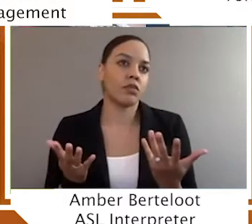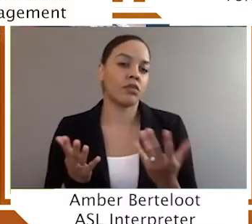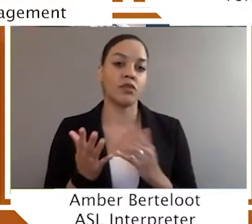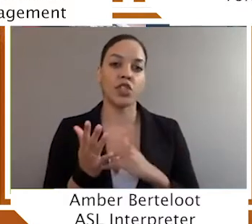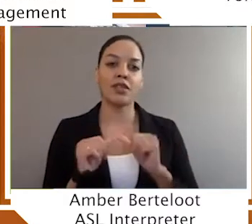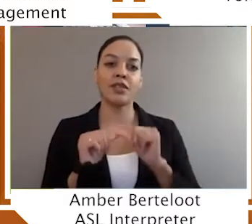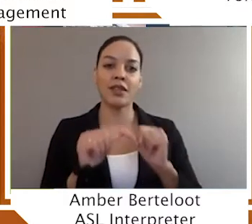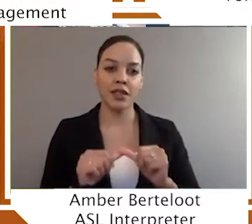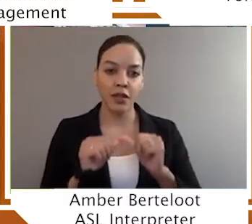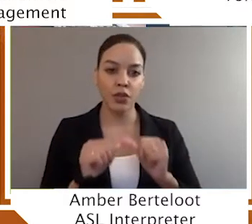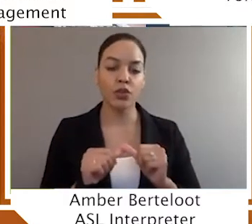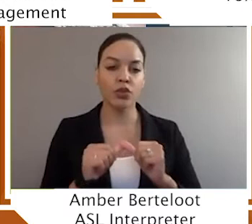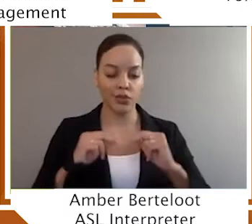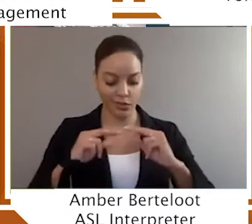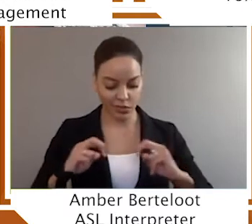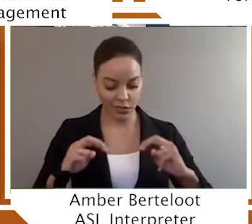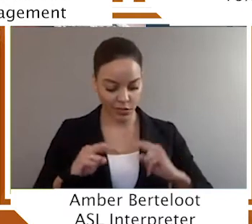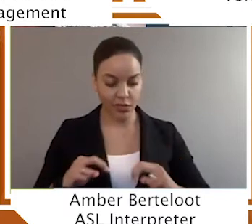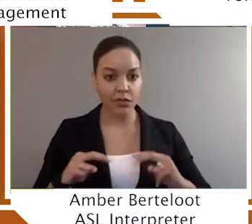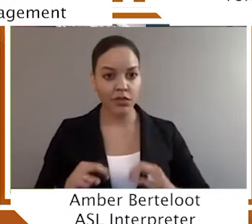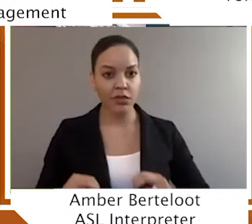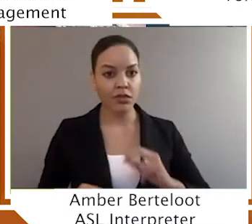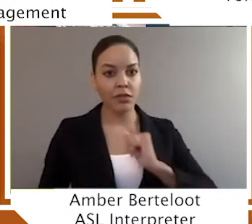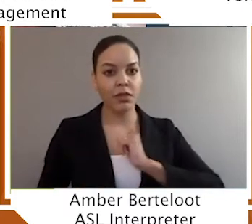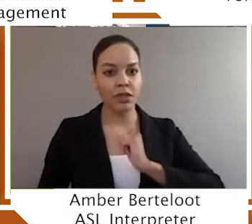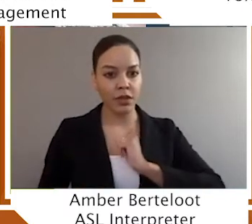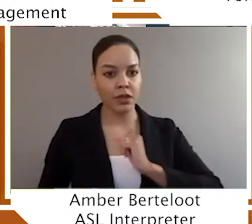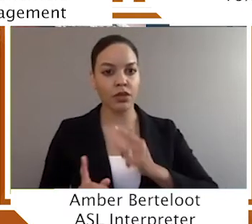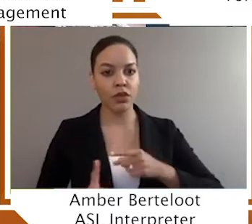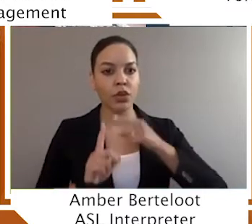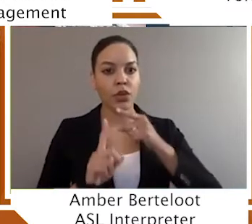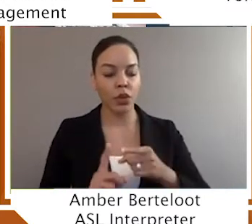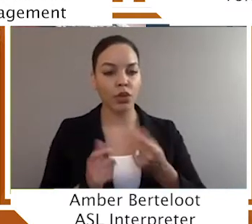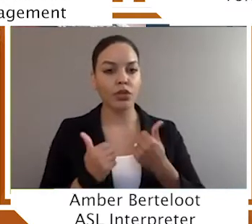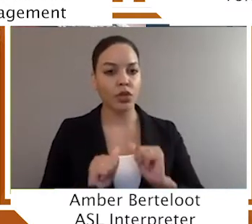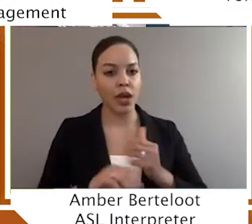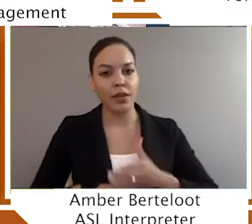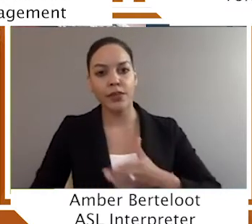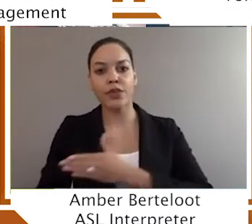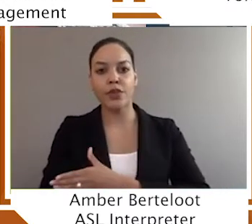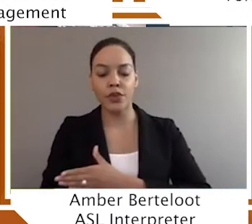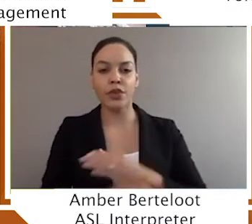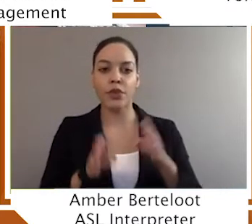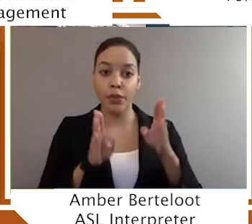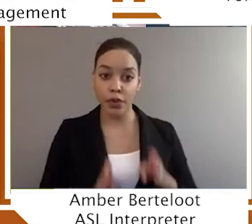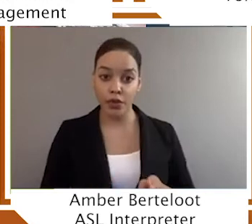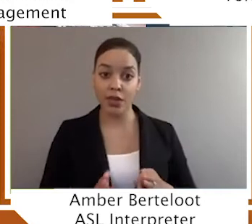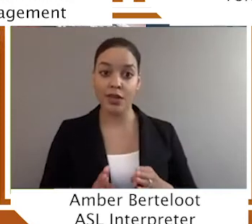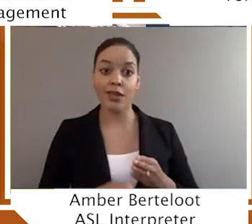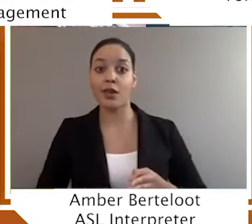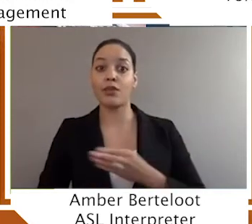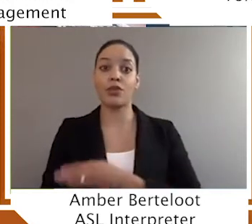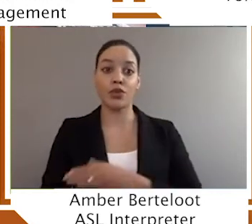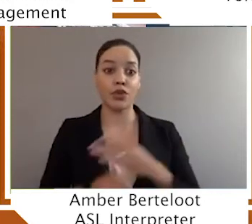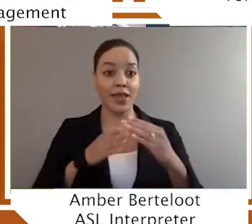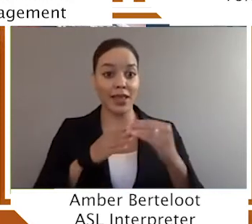interrogate myself and the desire to be a better person and a better leader. And I've really just honed